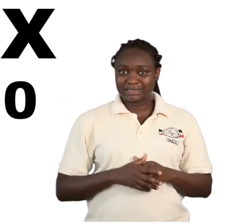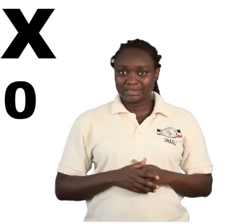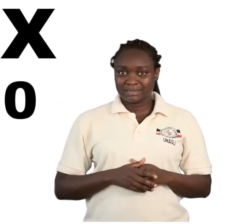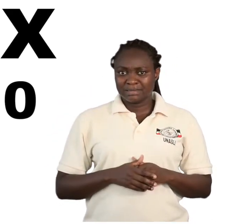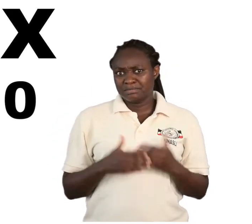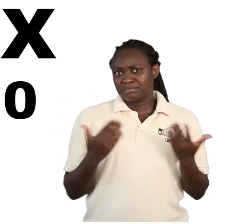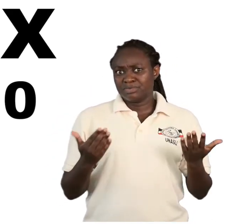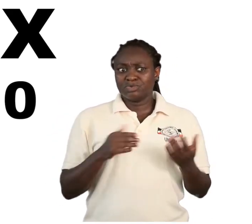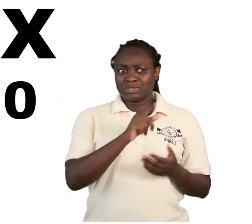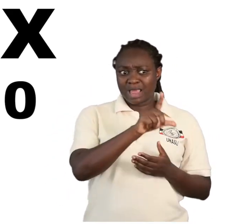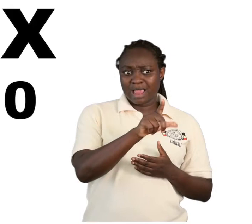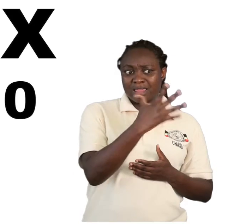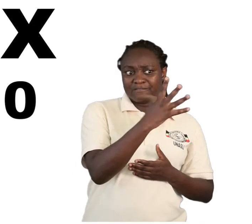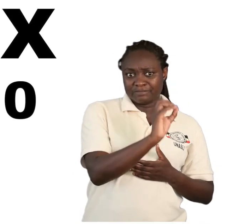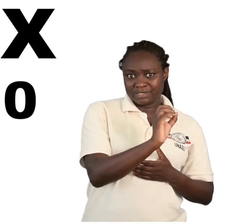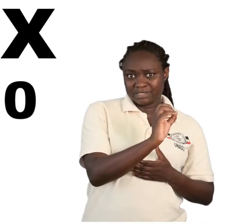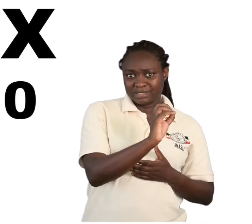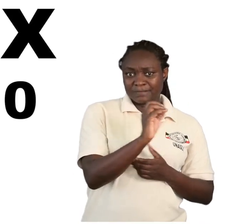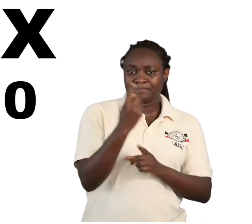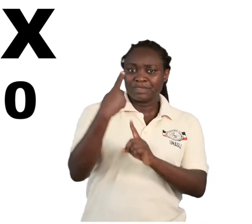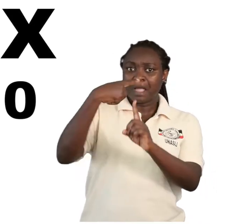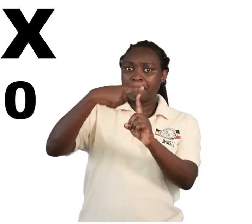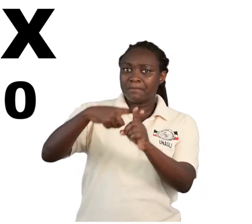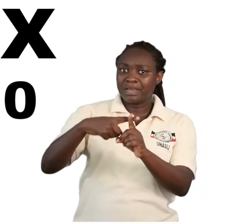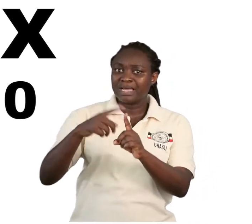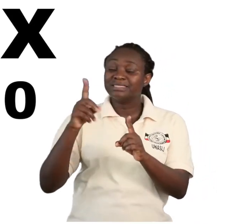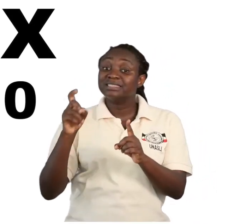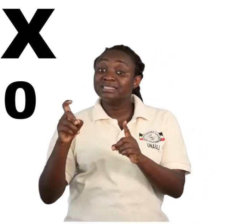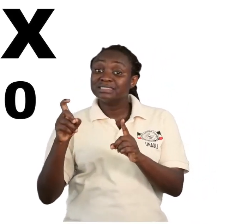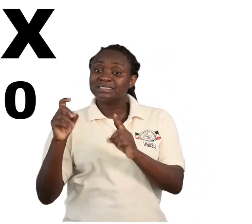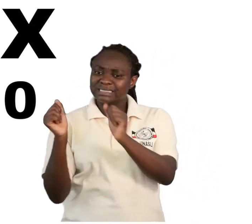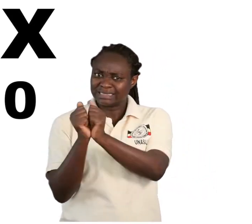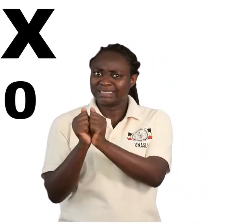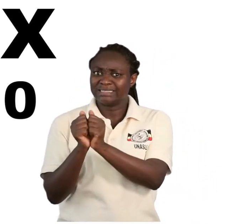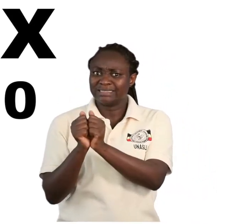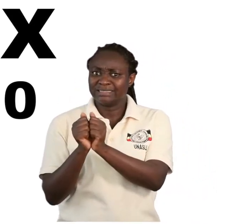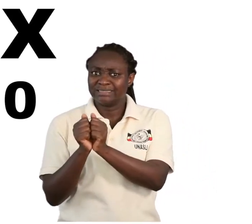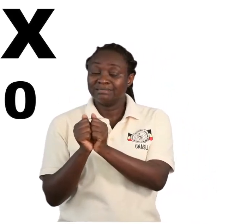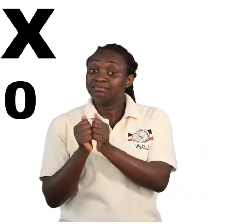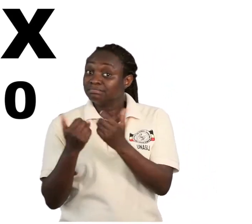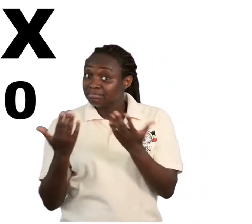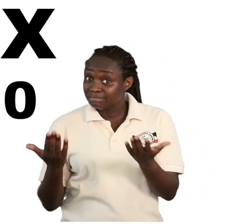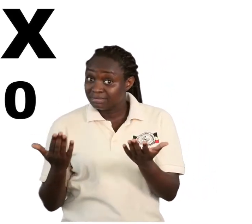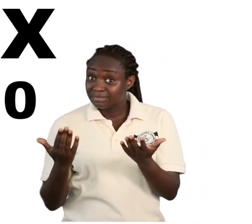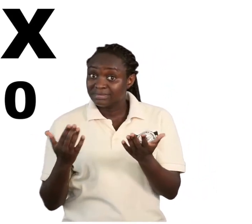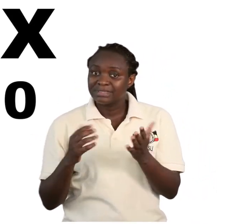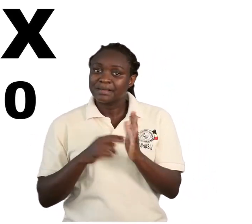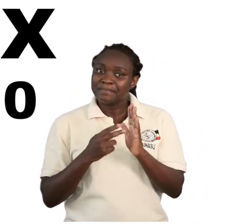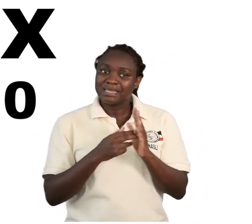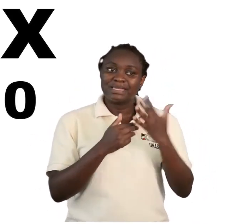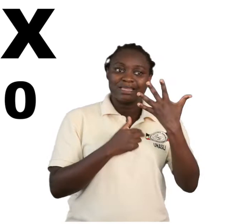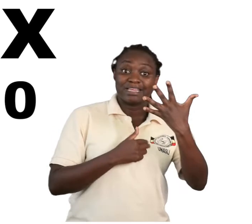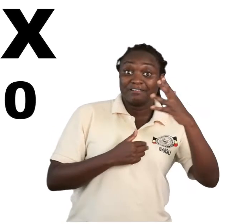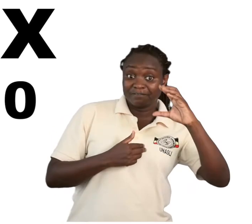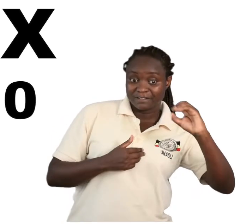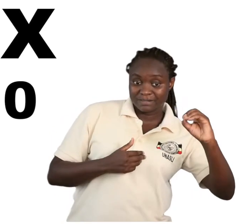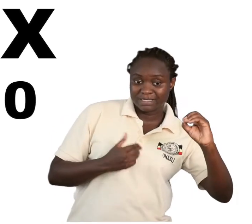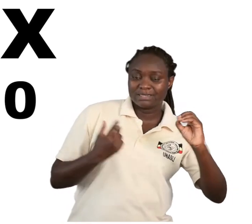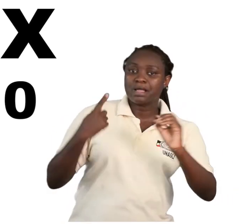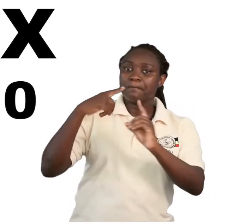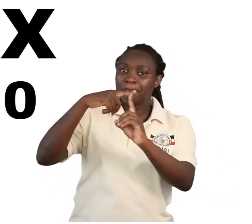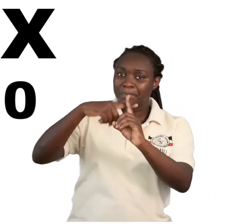the X, which is 10. That's true. So you're adding 50